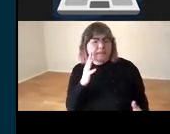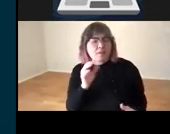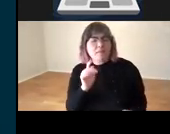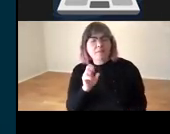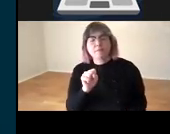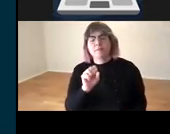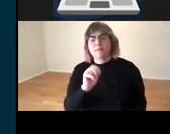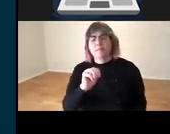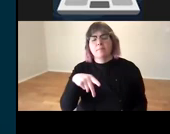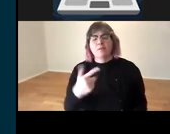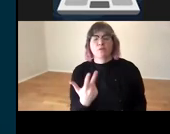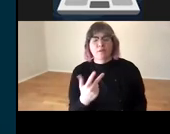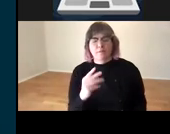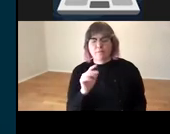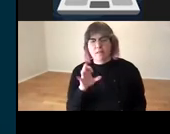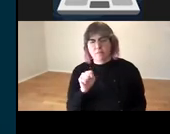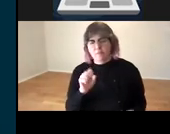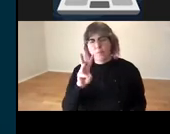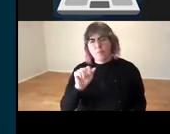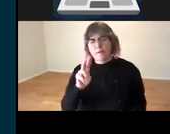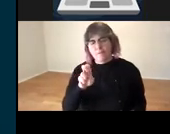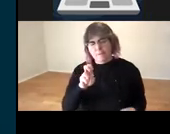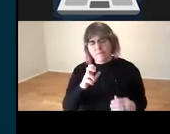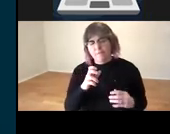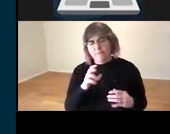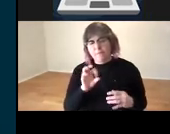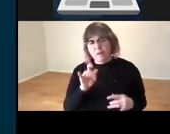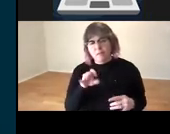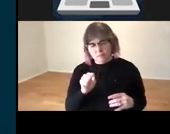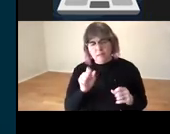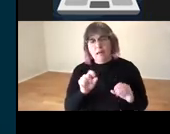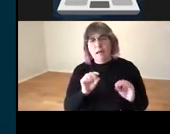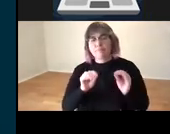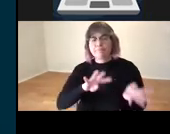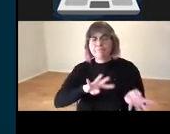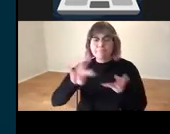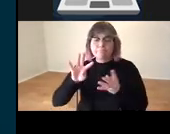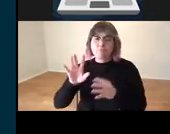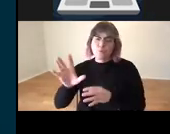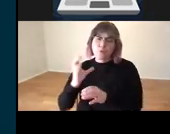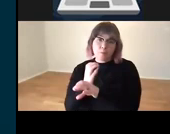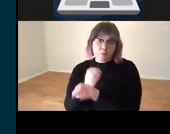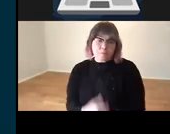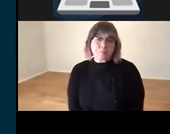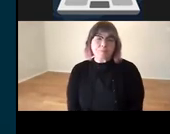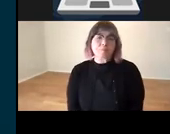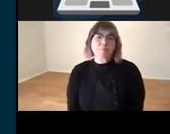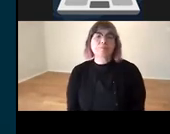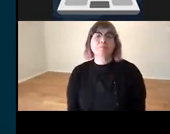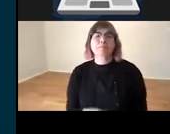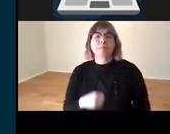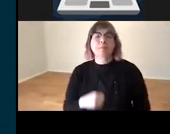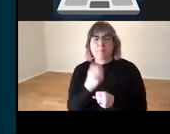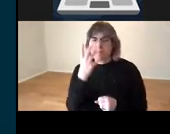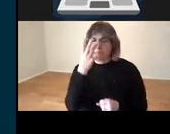or we call WAV files oftentimes. And you can put them and upload them onto a computer. And you can make these